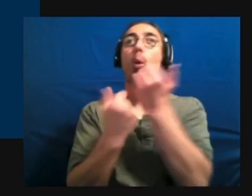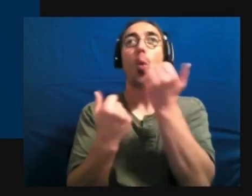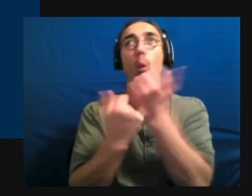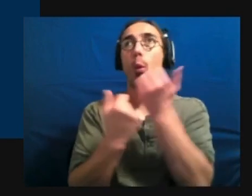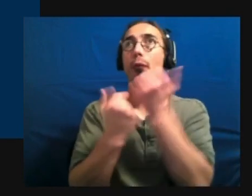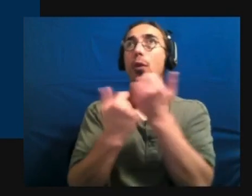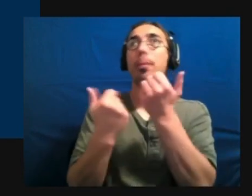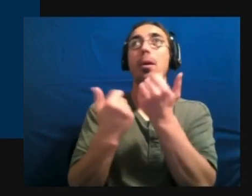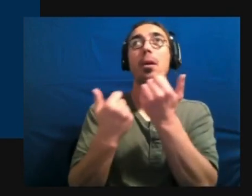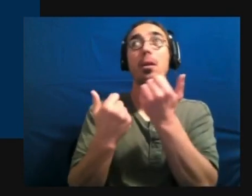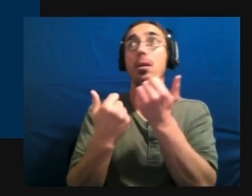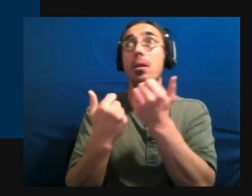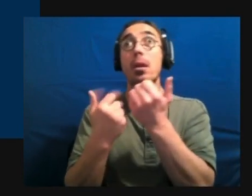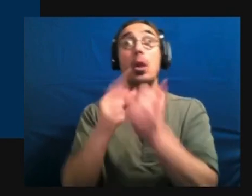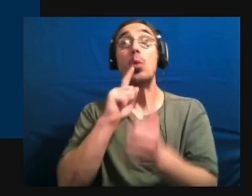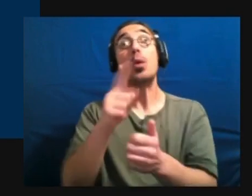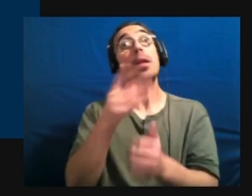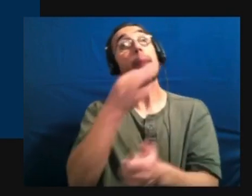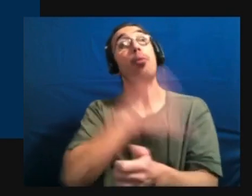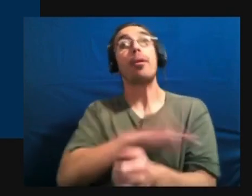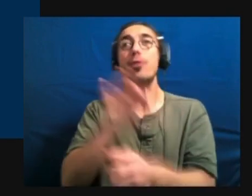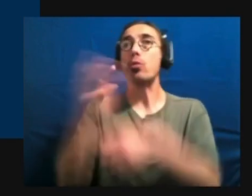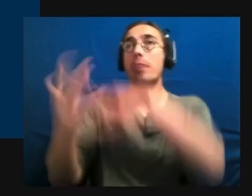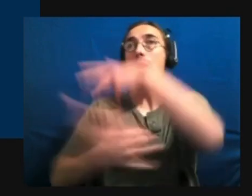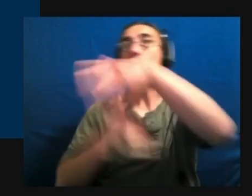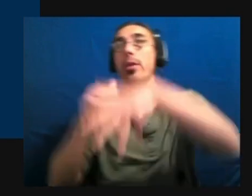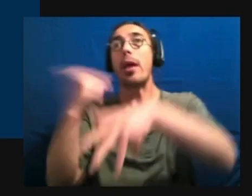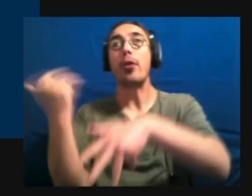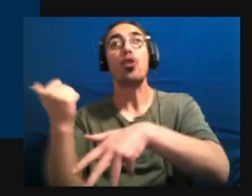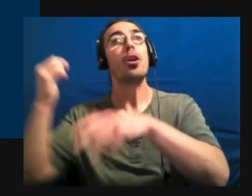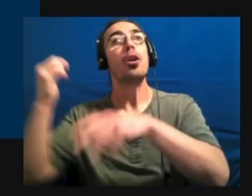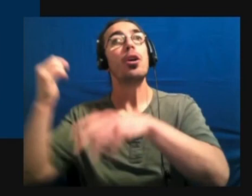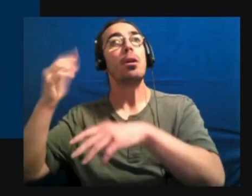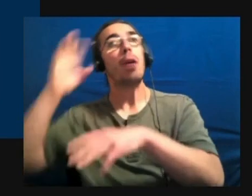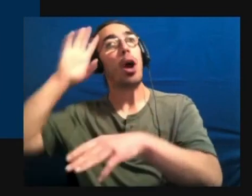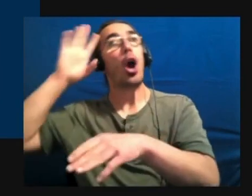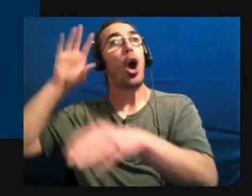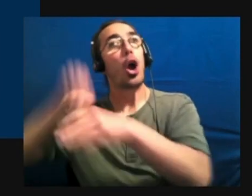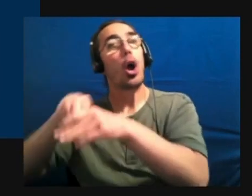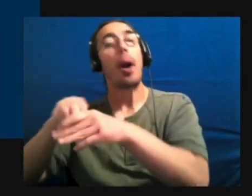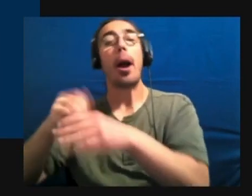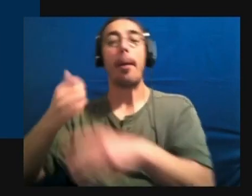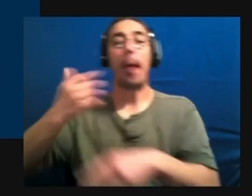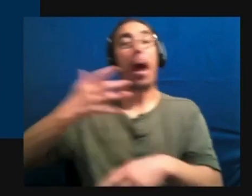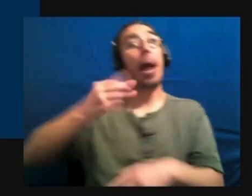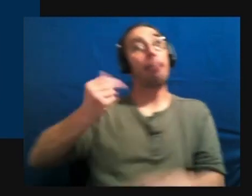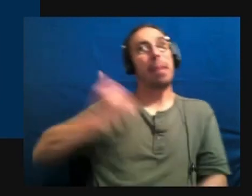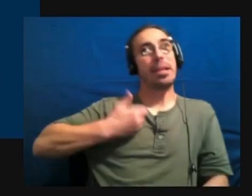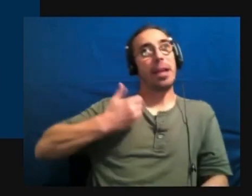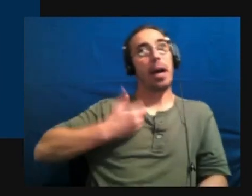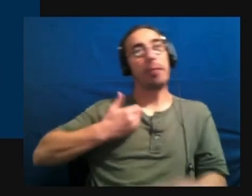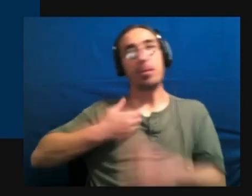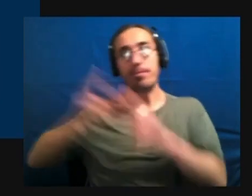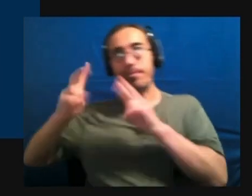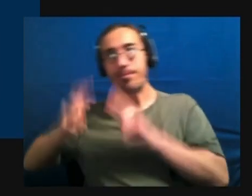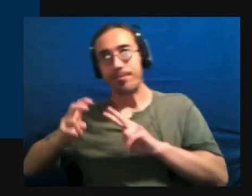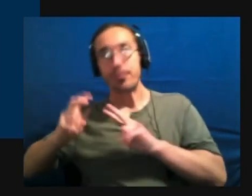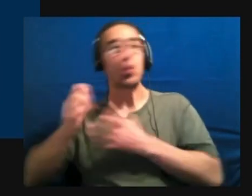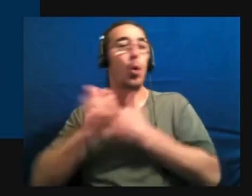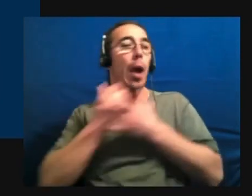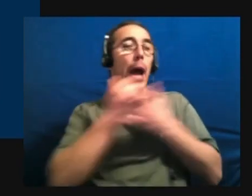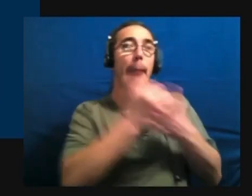having the privilege to interact with and get to know myself and my child with the help